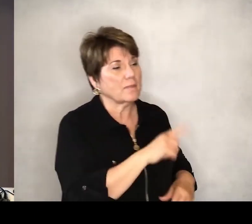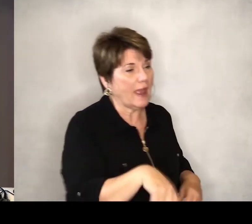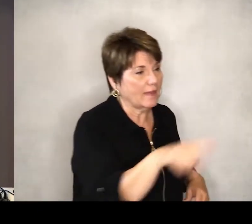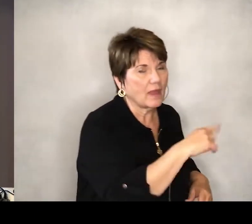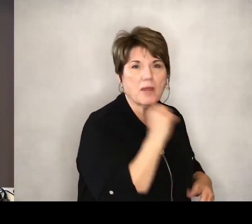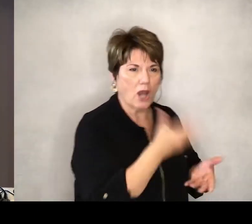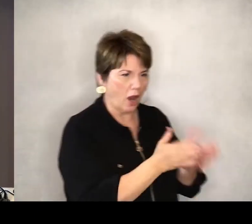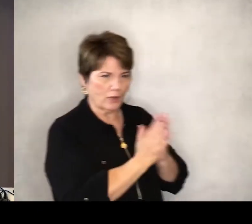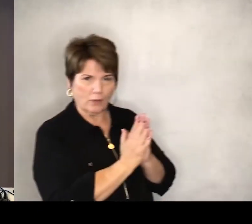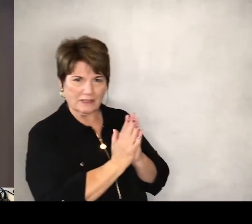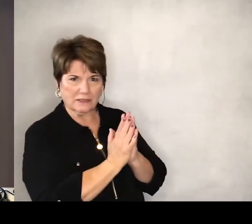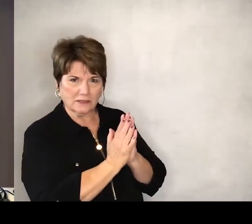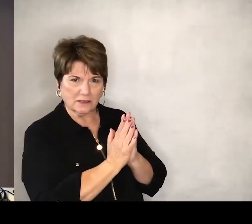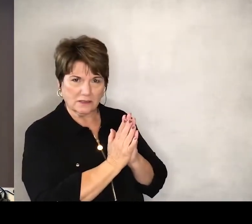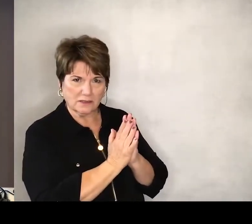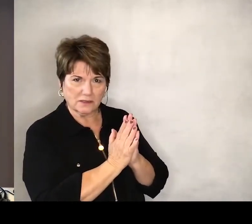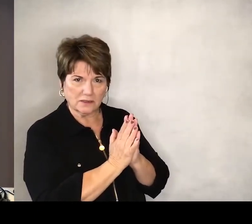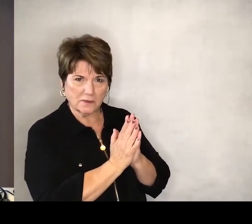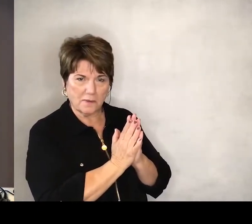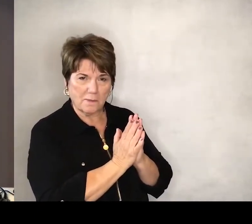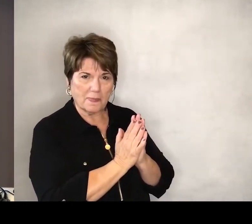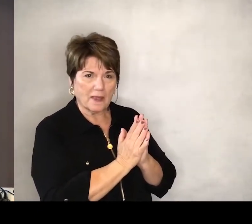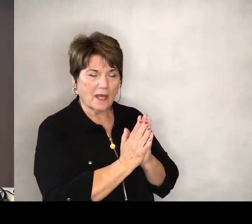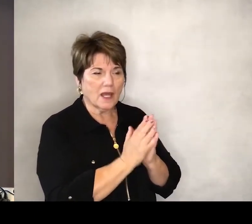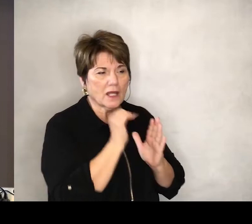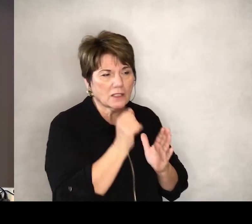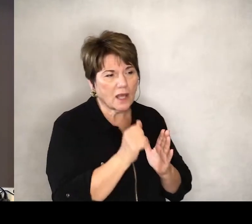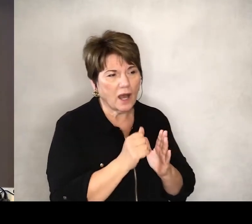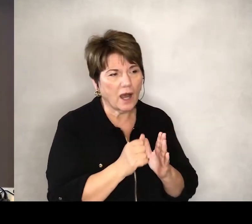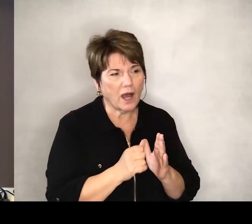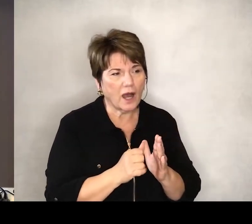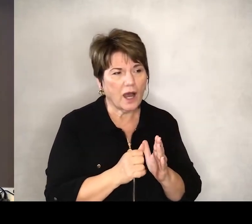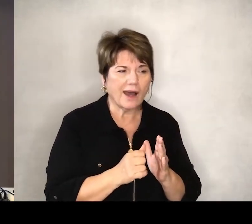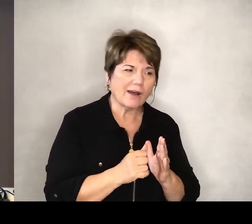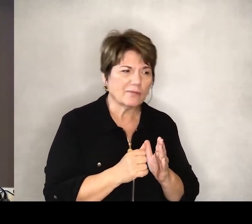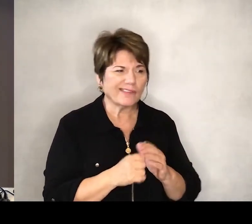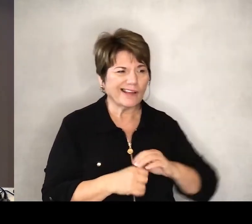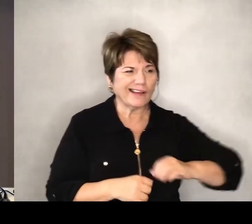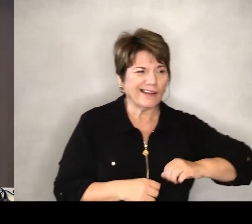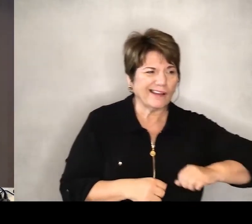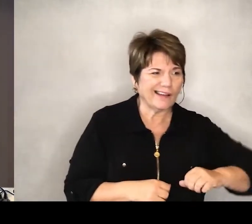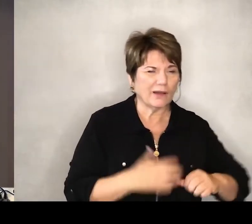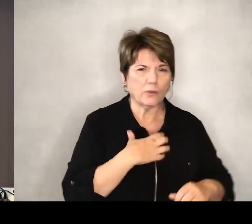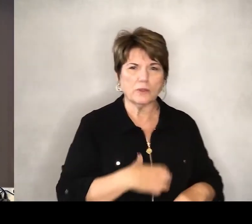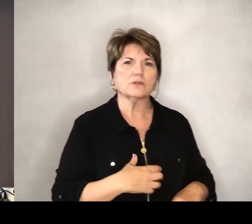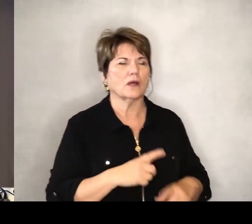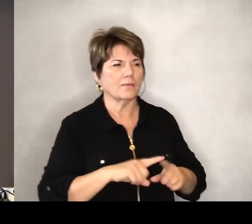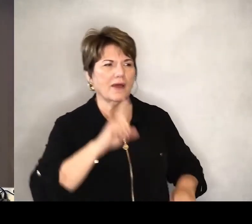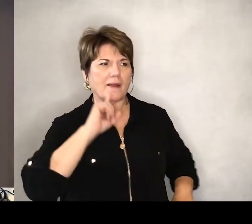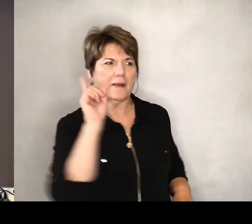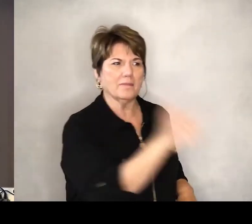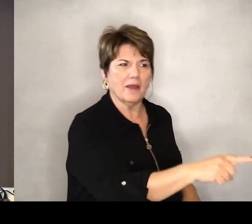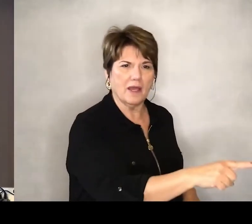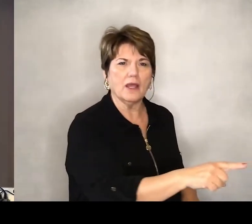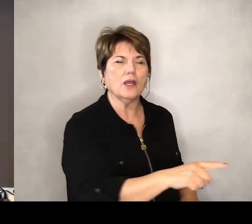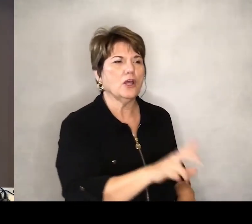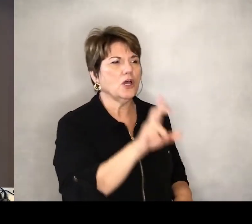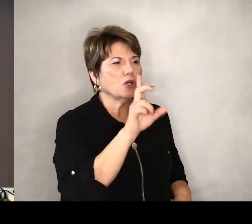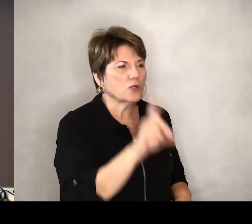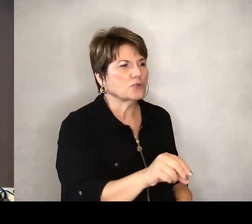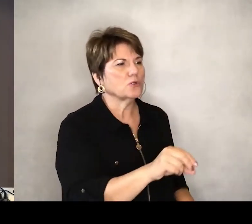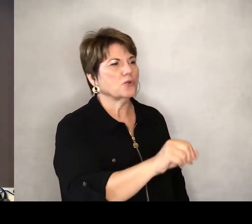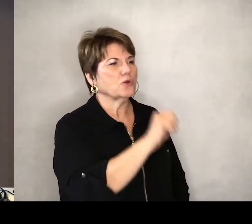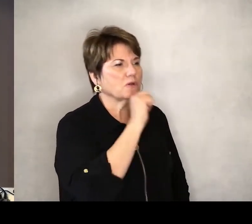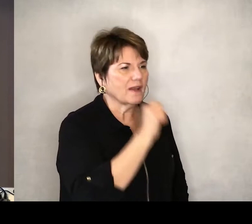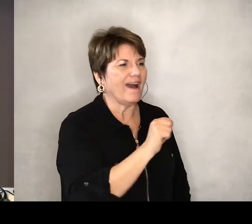Not a request. Not a sort of a kind of a half-hearted kind of a, it's a command. Do